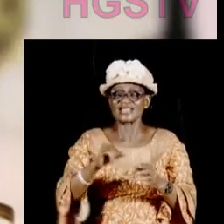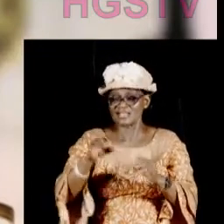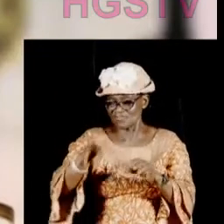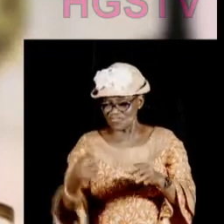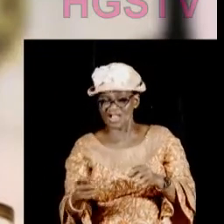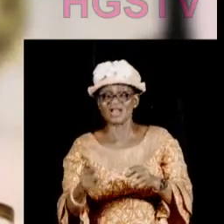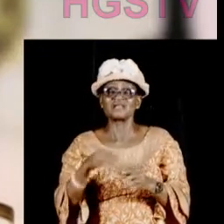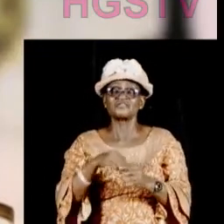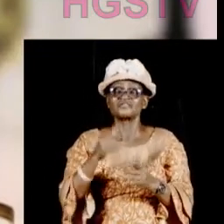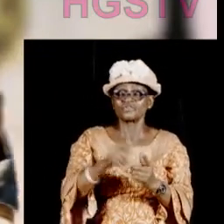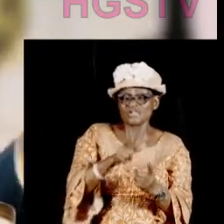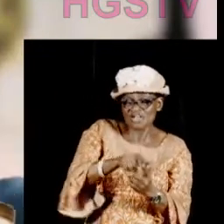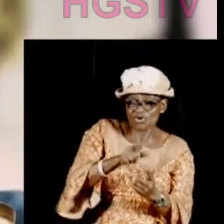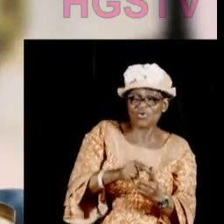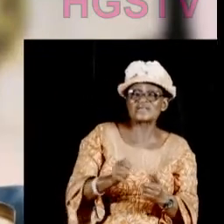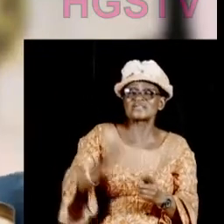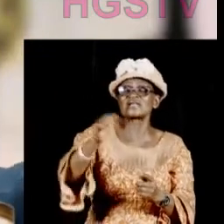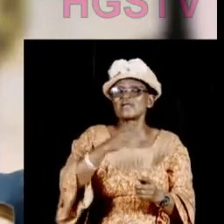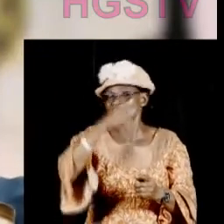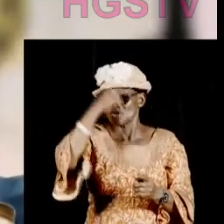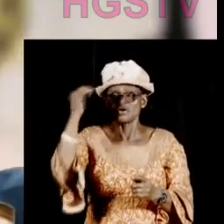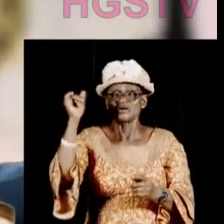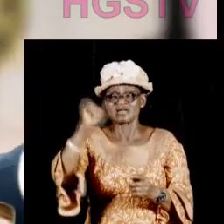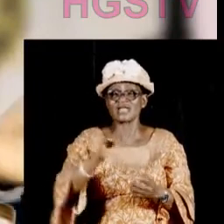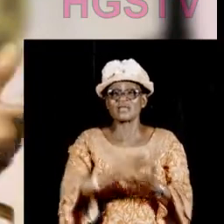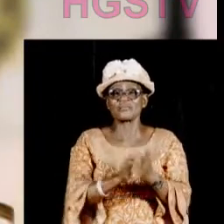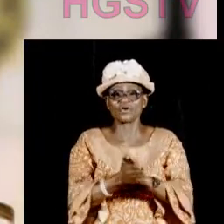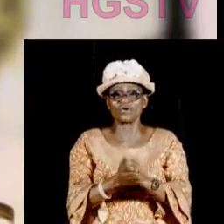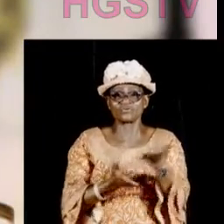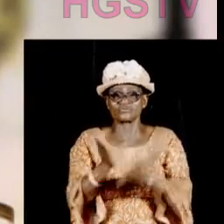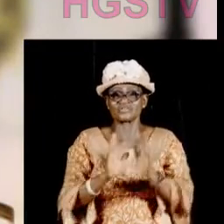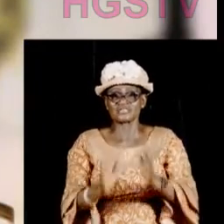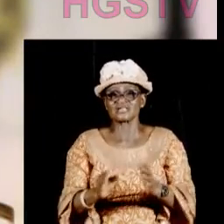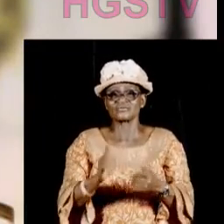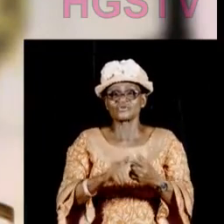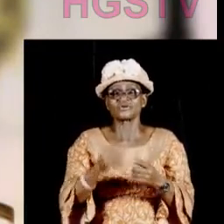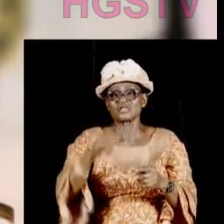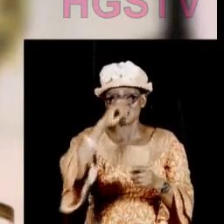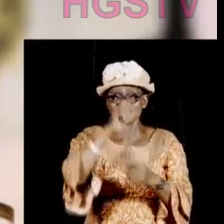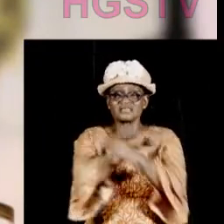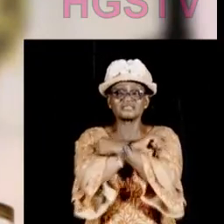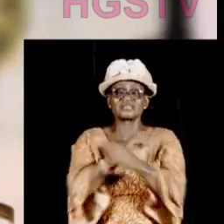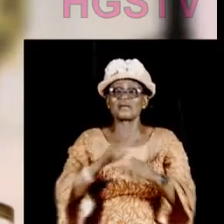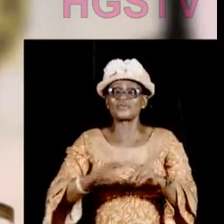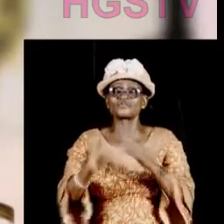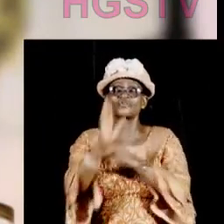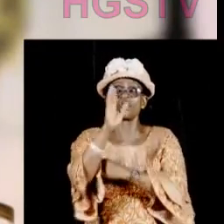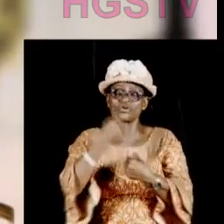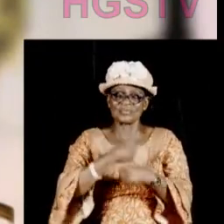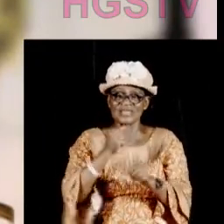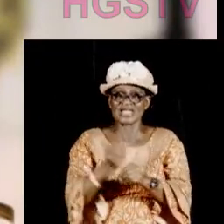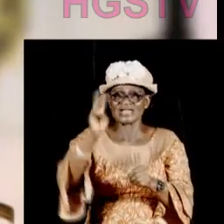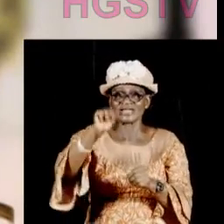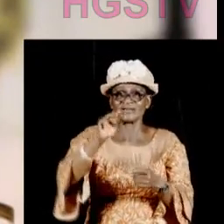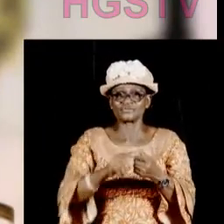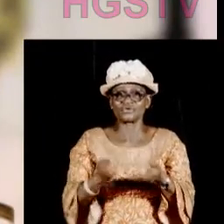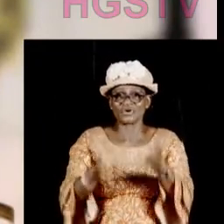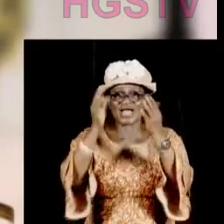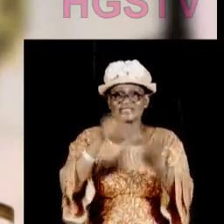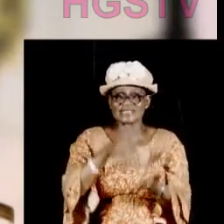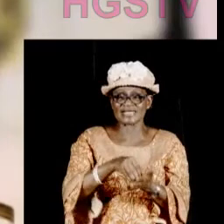man can fall, because they became slaves to the Egyptian. But God made them to rise